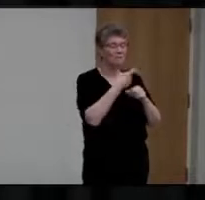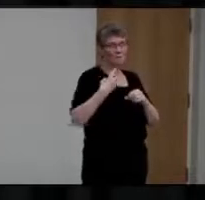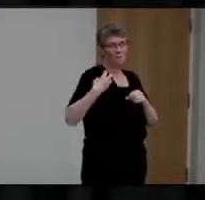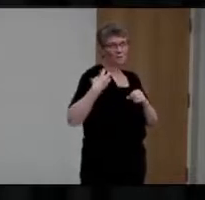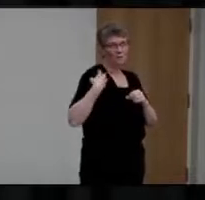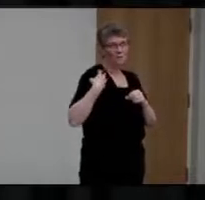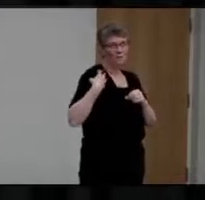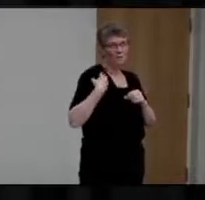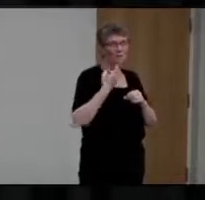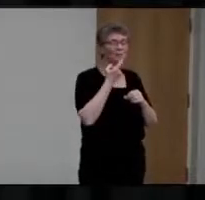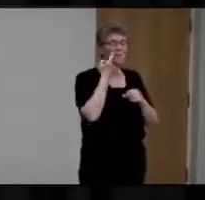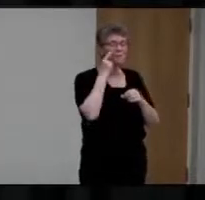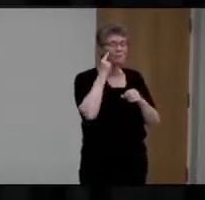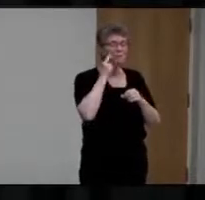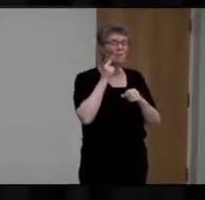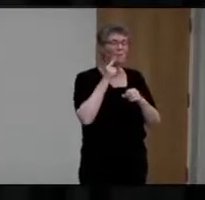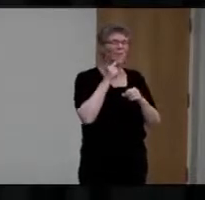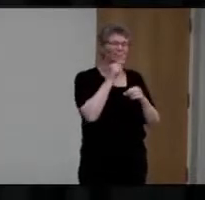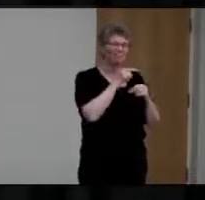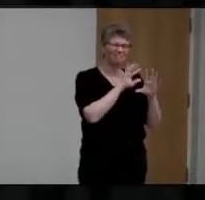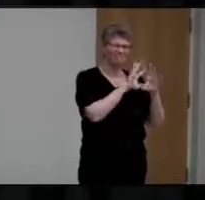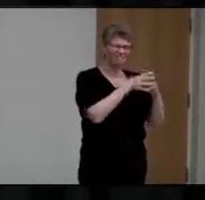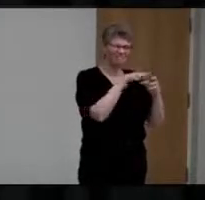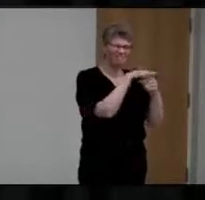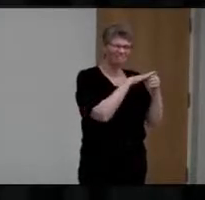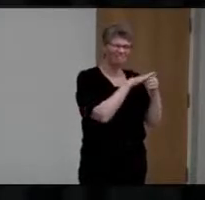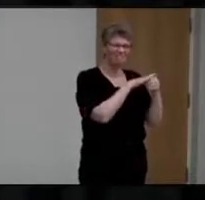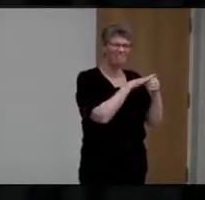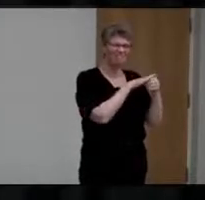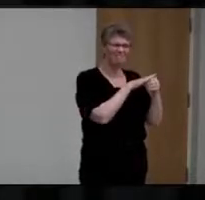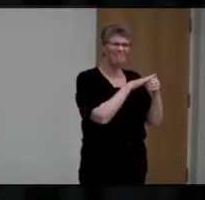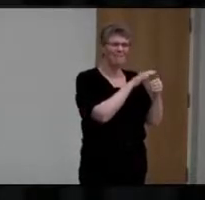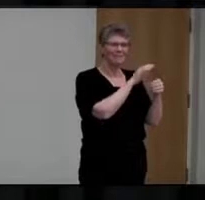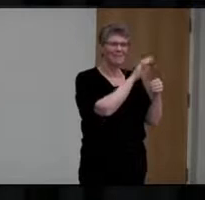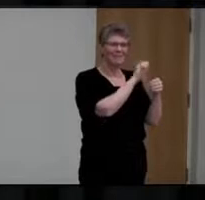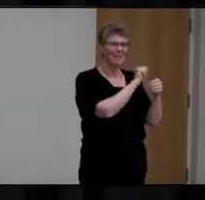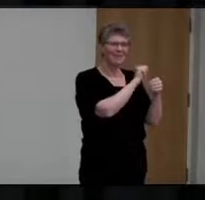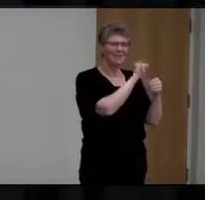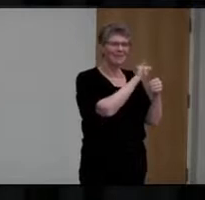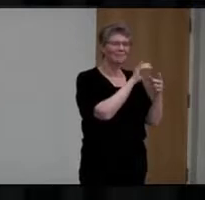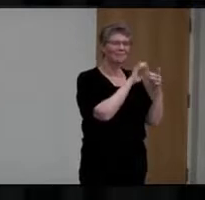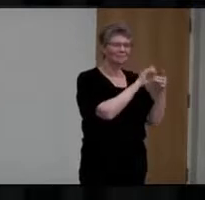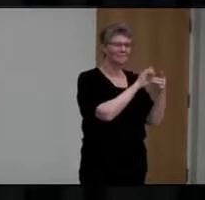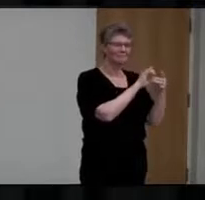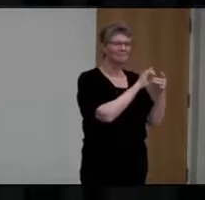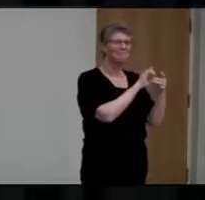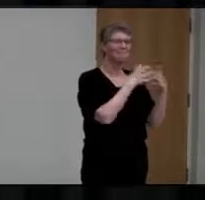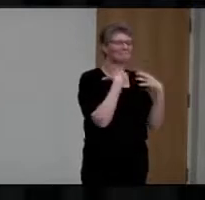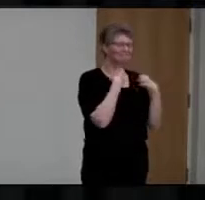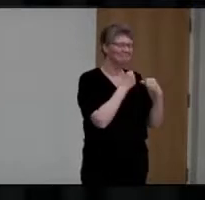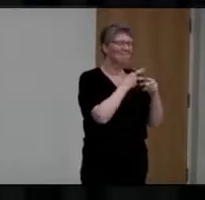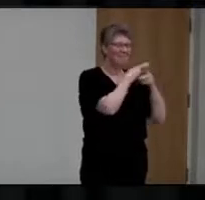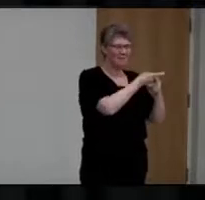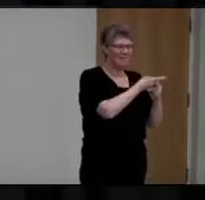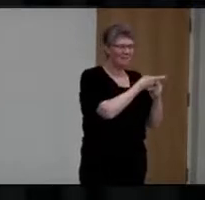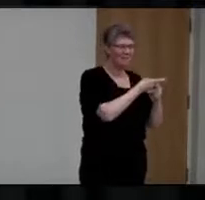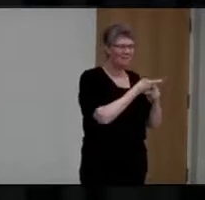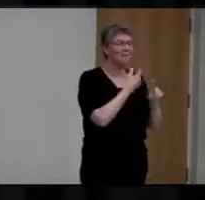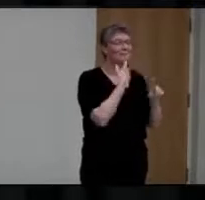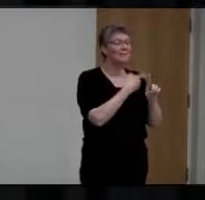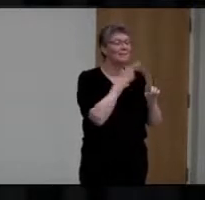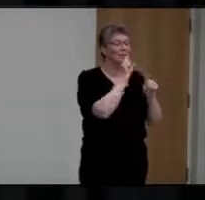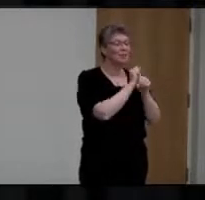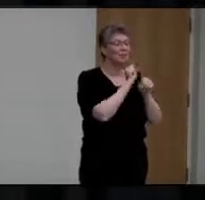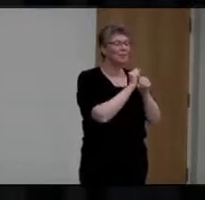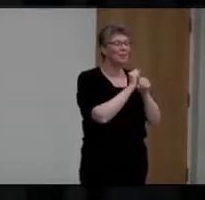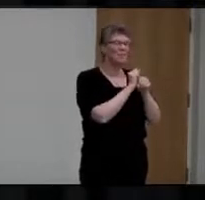at the University of Alberta. He's been working in the fields of biomedical imaging, AI, and machine learning applied to healthcare for 30 years. He moved from